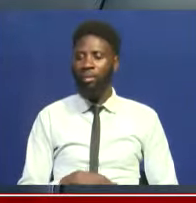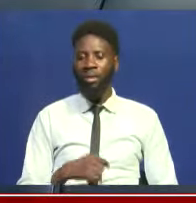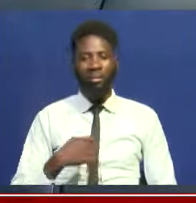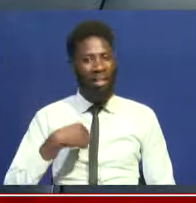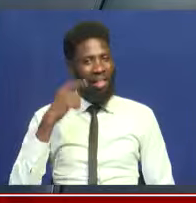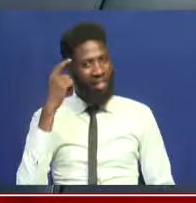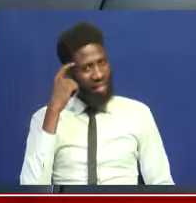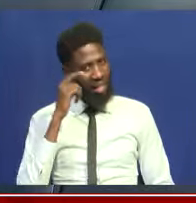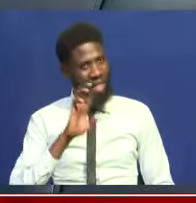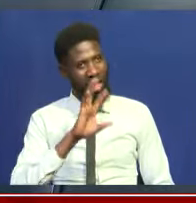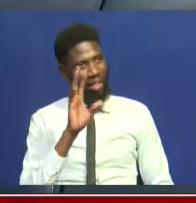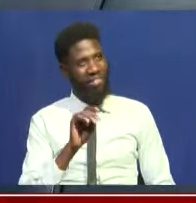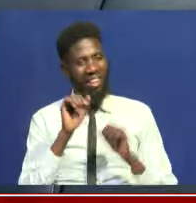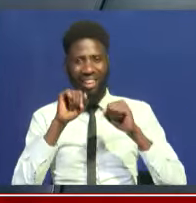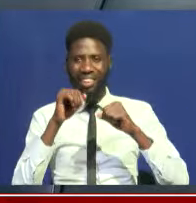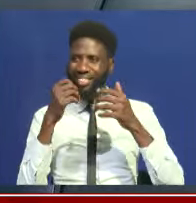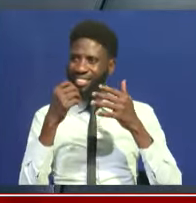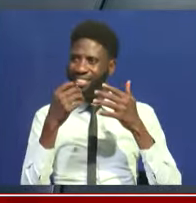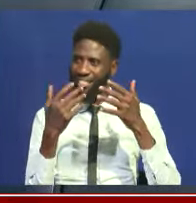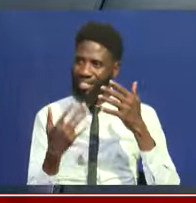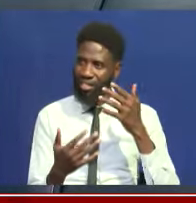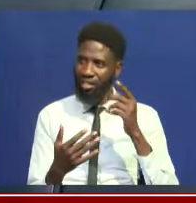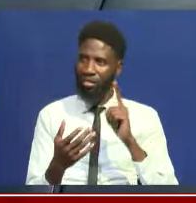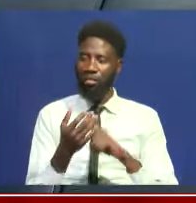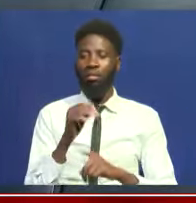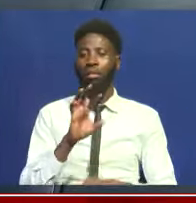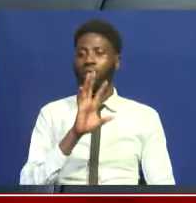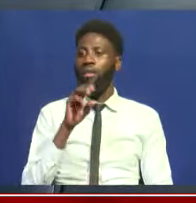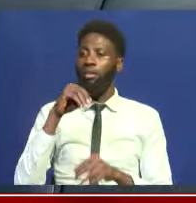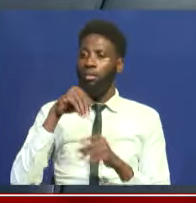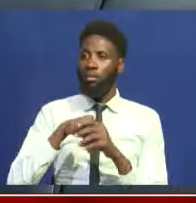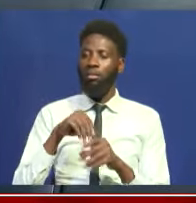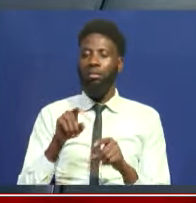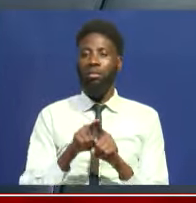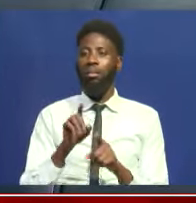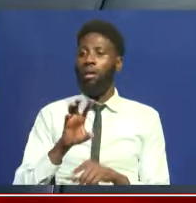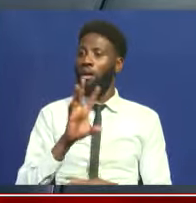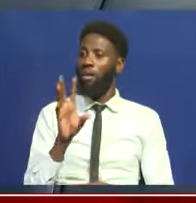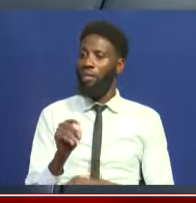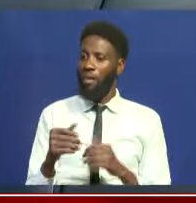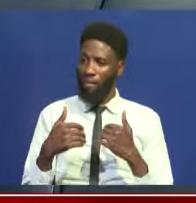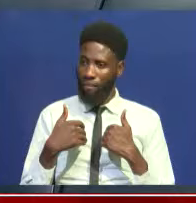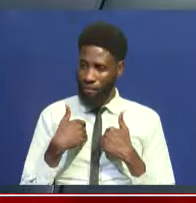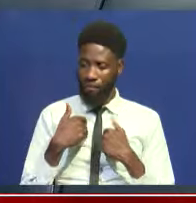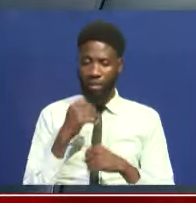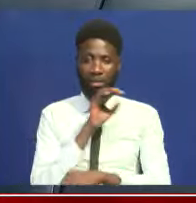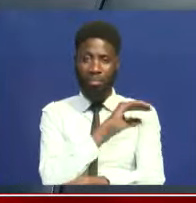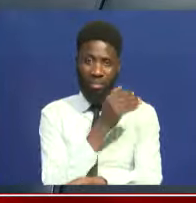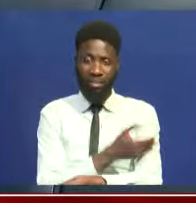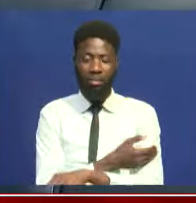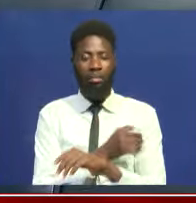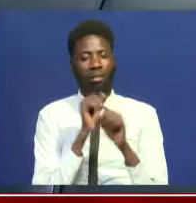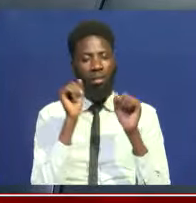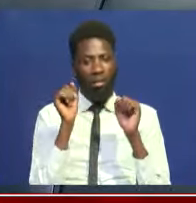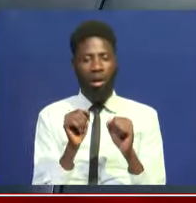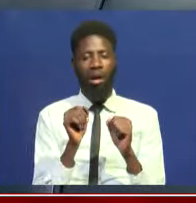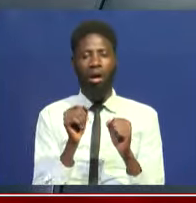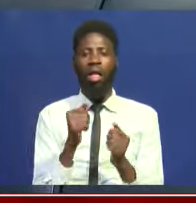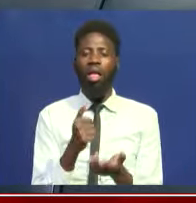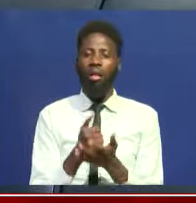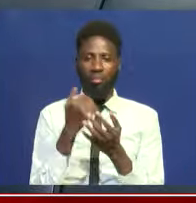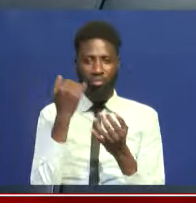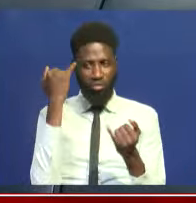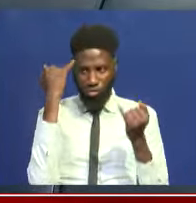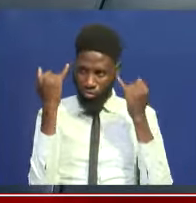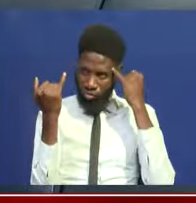tremendous potential in Africa, and Africa has the capacity to be the solution to